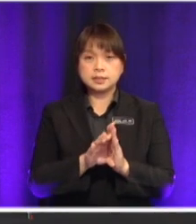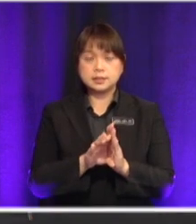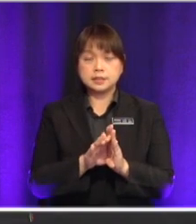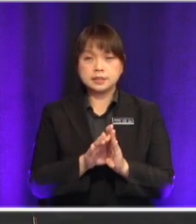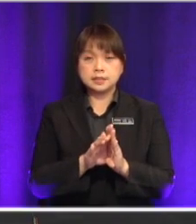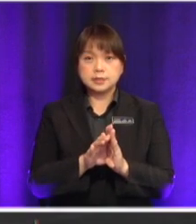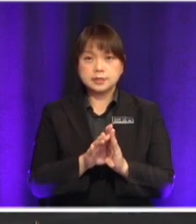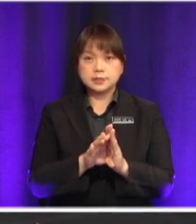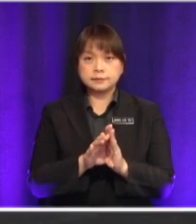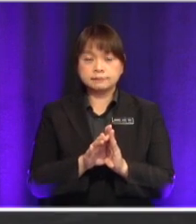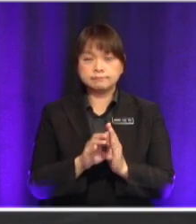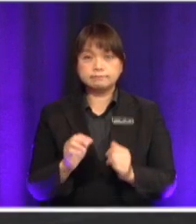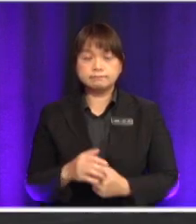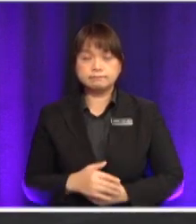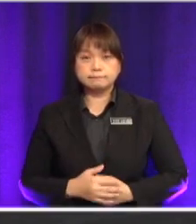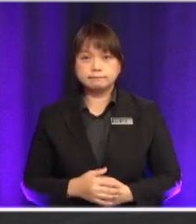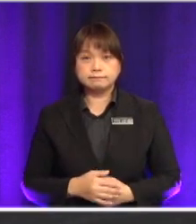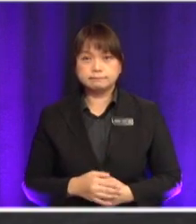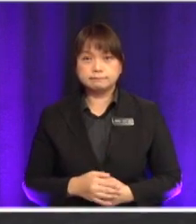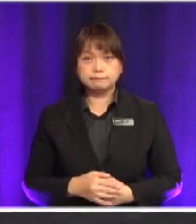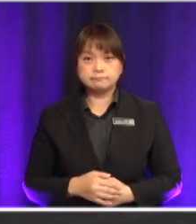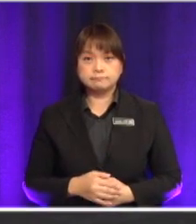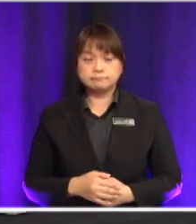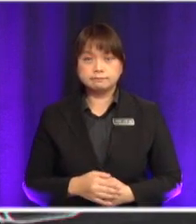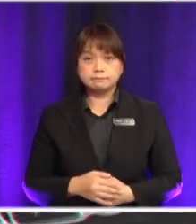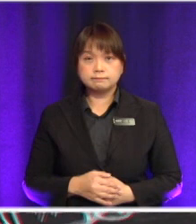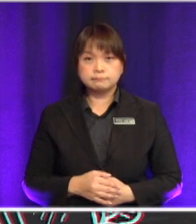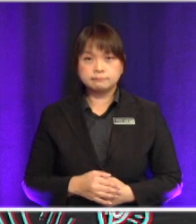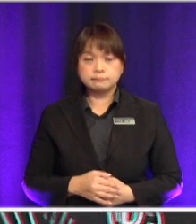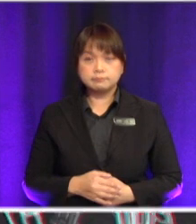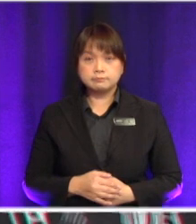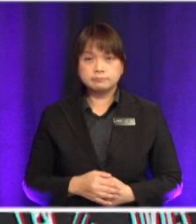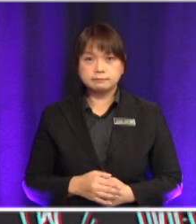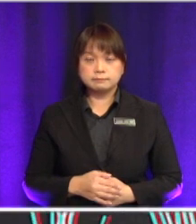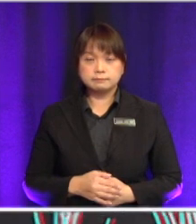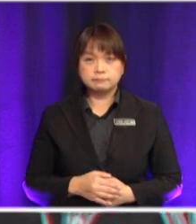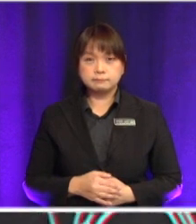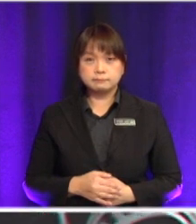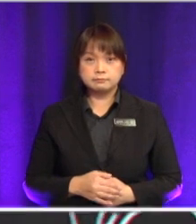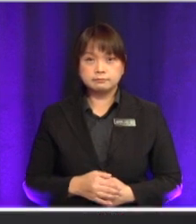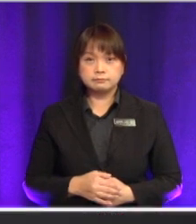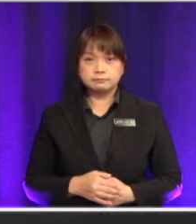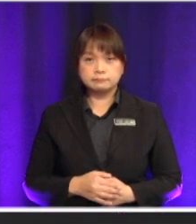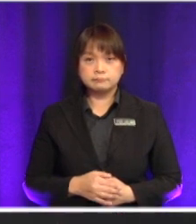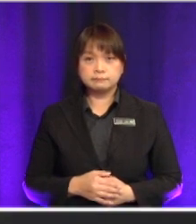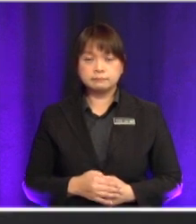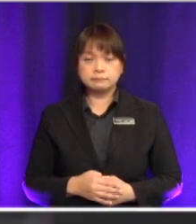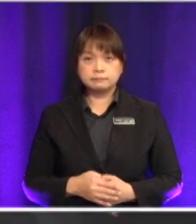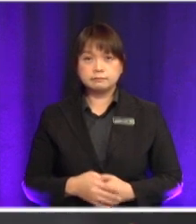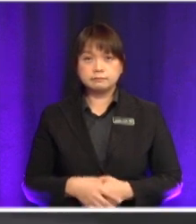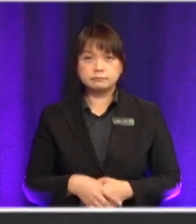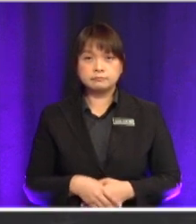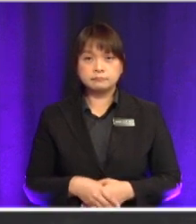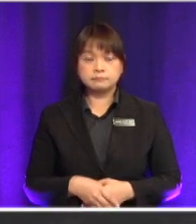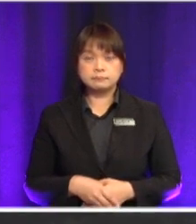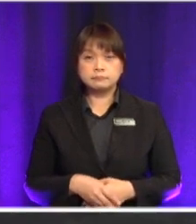a data mine of some sort, like you know, like the dark web. That is really something that people